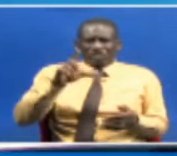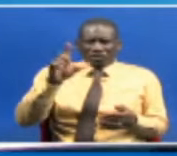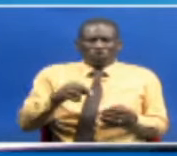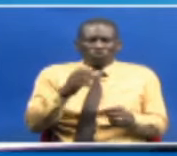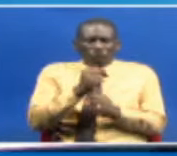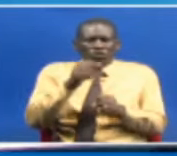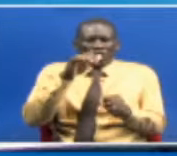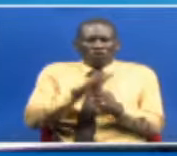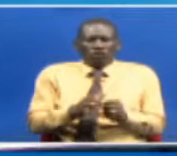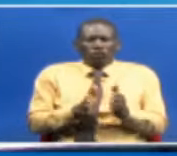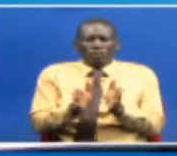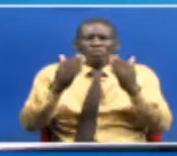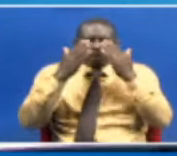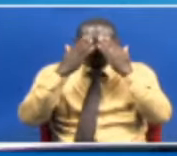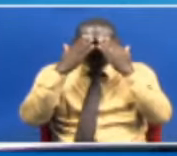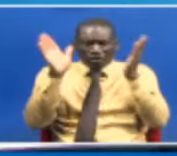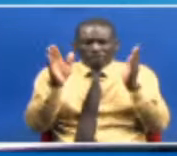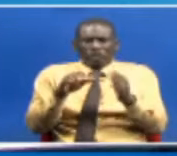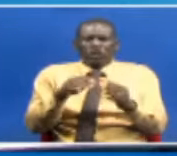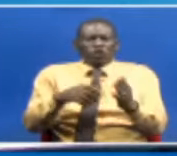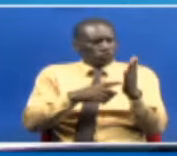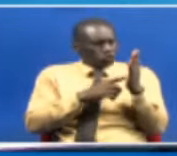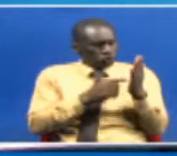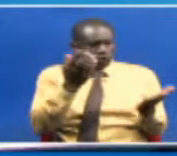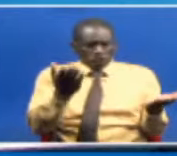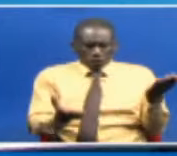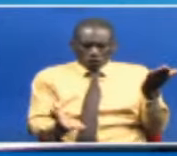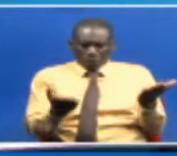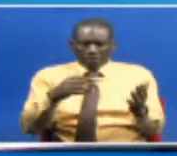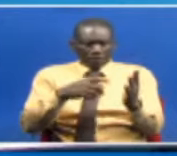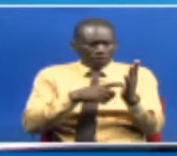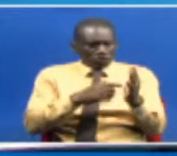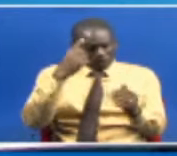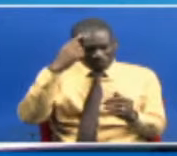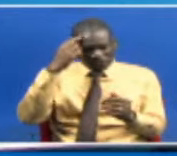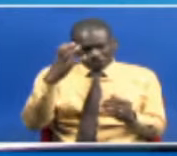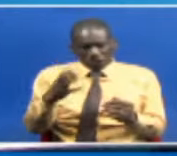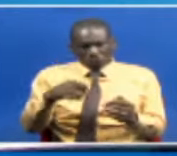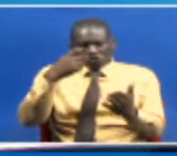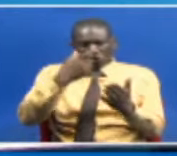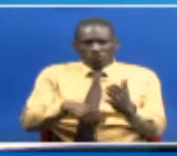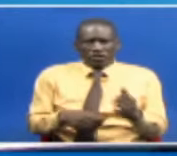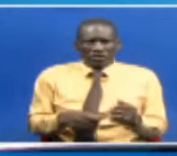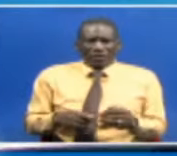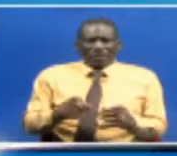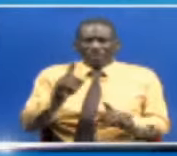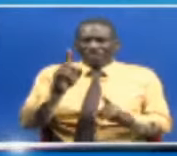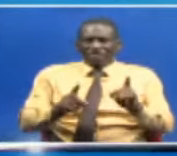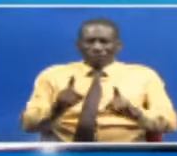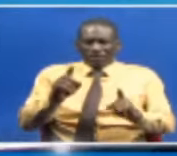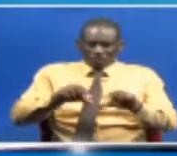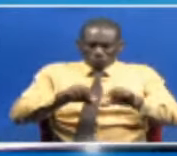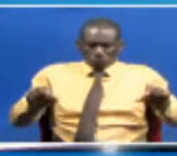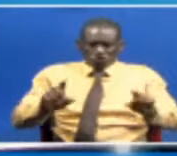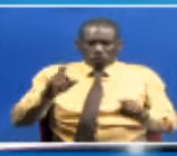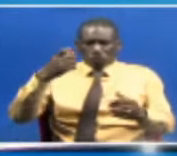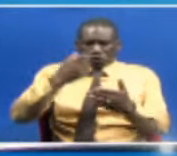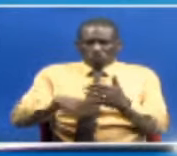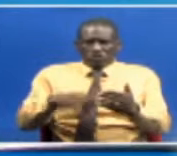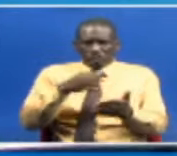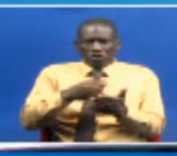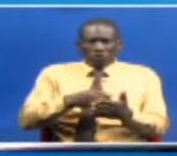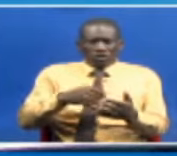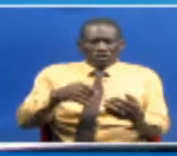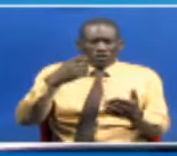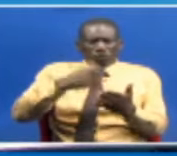education to really show the comparator between charcoal cost, firewood cost, including the cost of damaging the